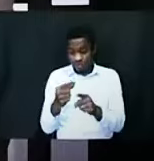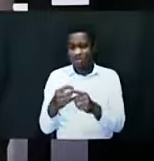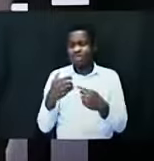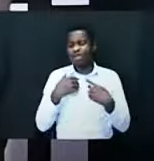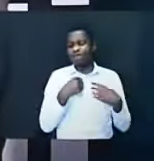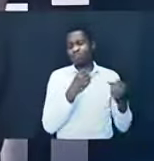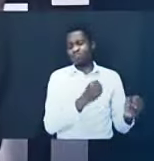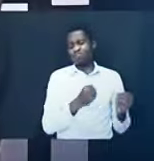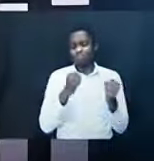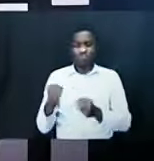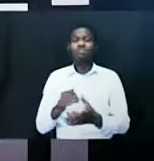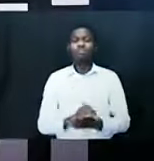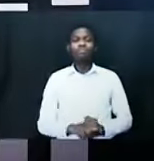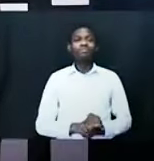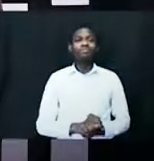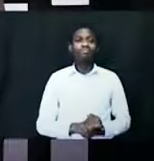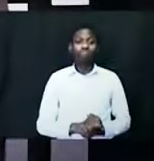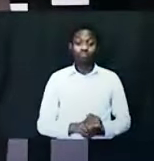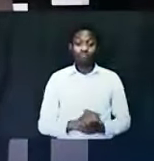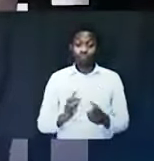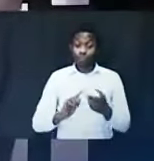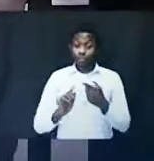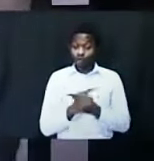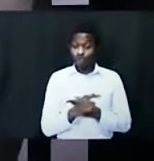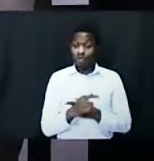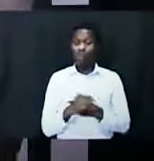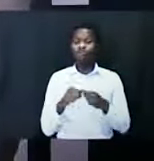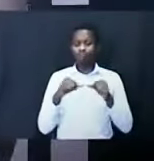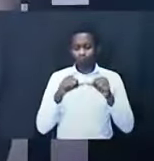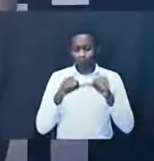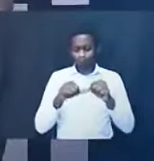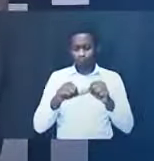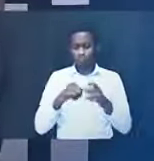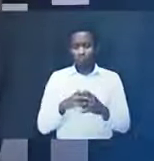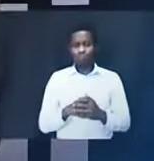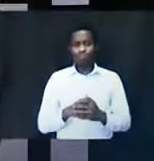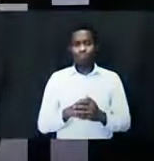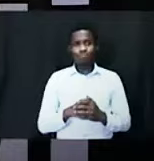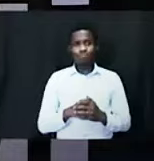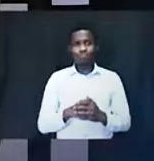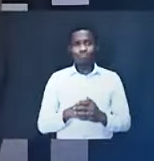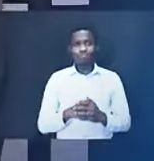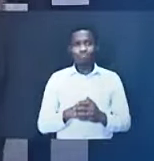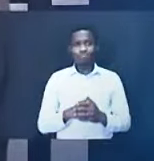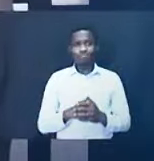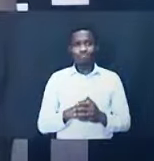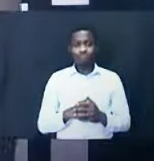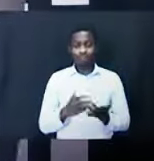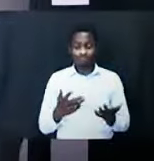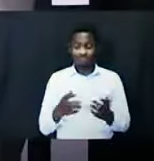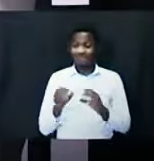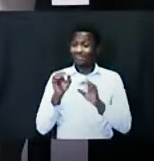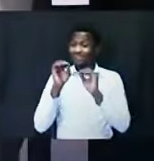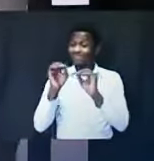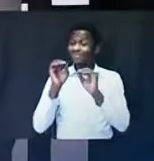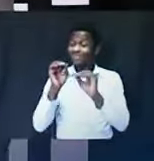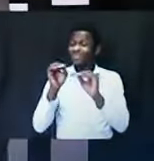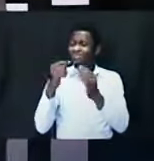powerful. But today we will continue. Teaching is an appeal to the